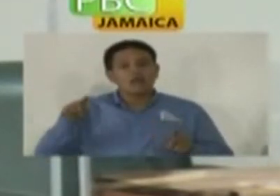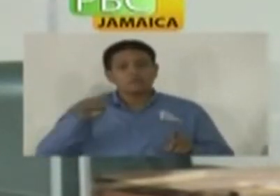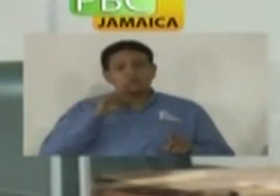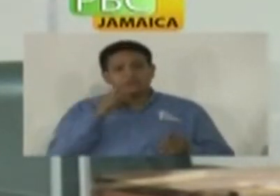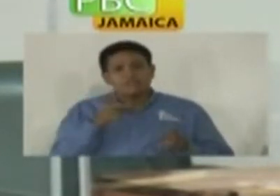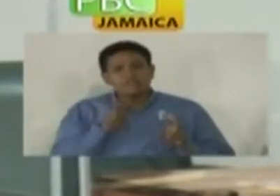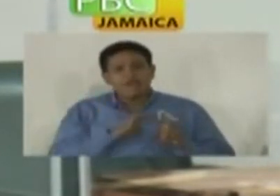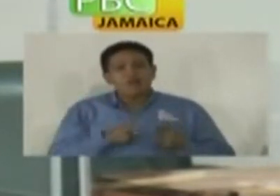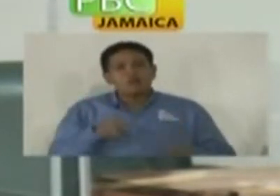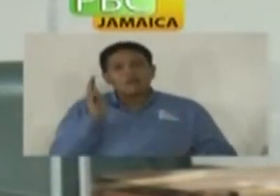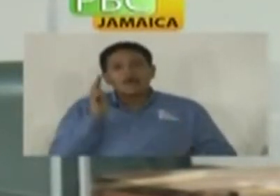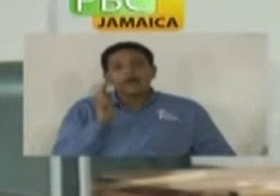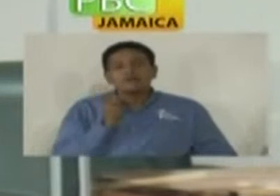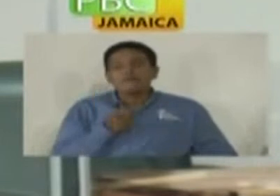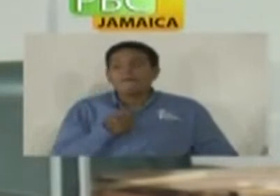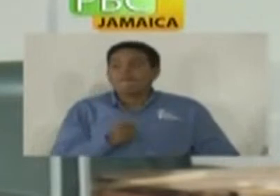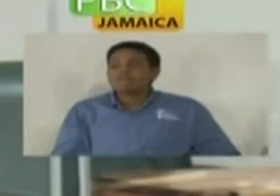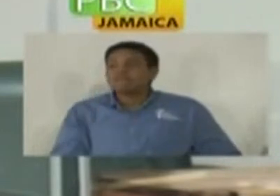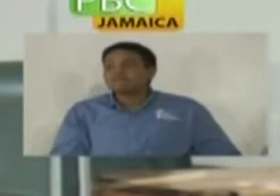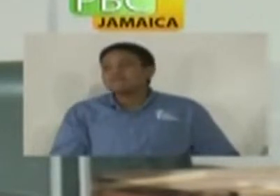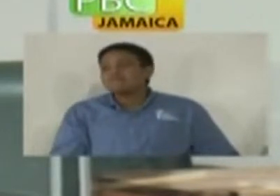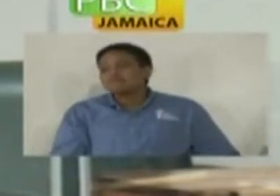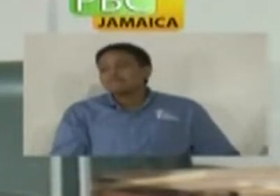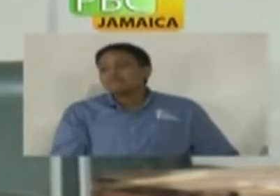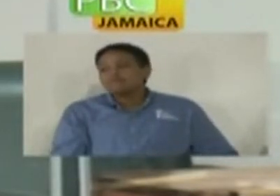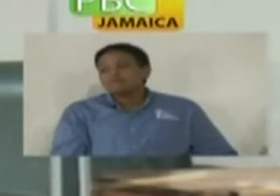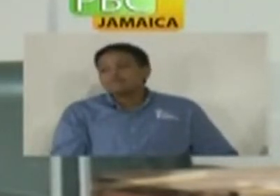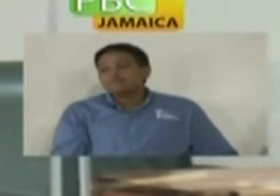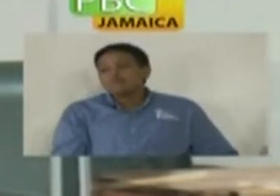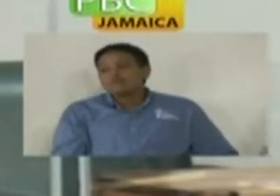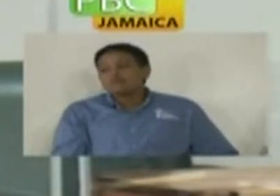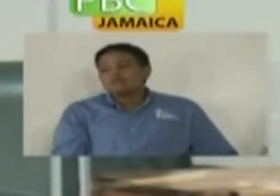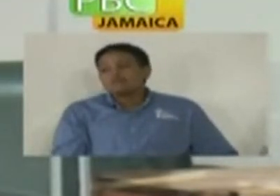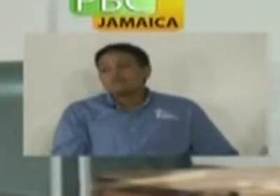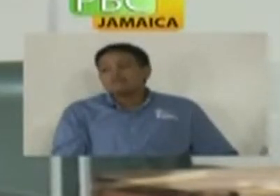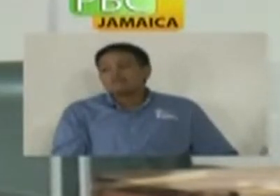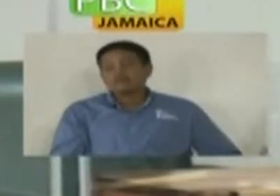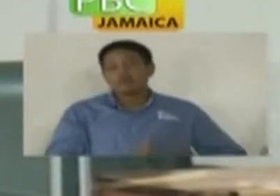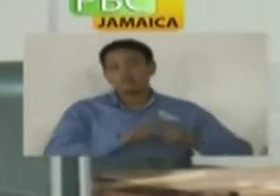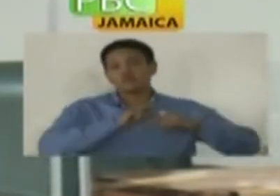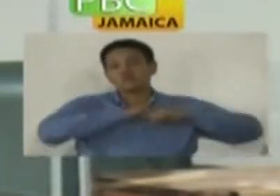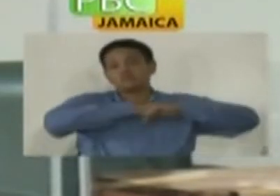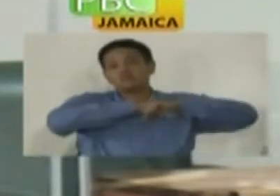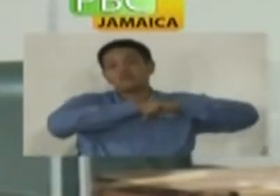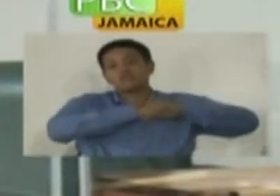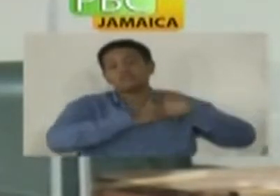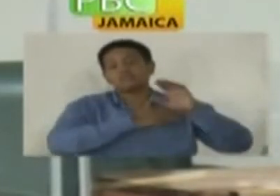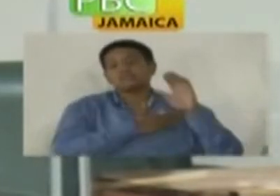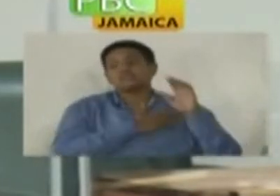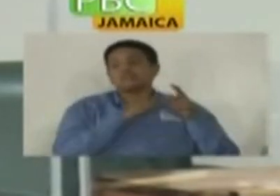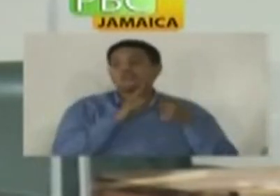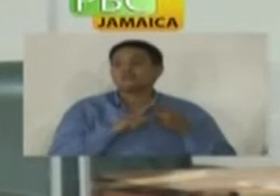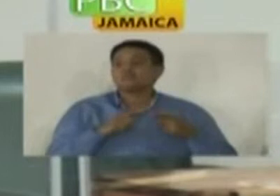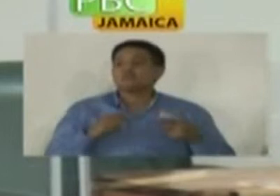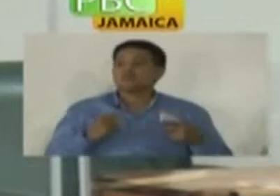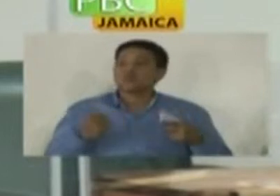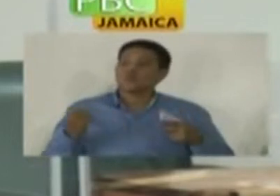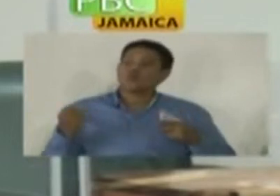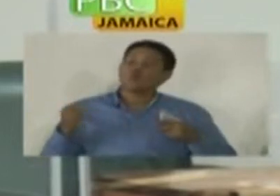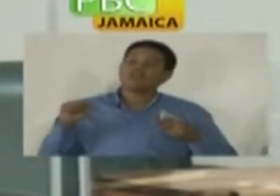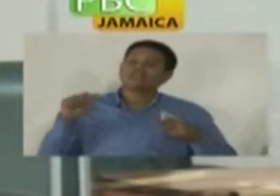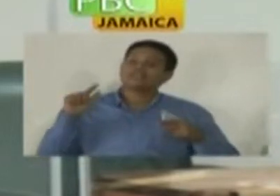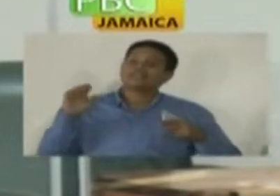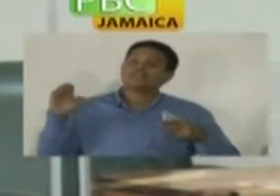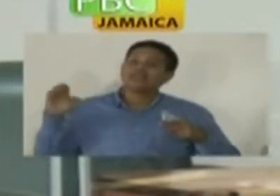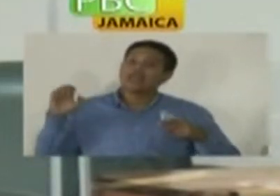valuable, Mr. President, and protects the citizen and hold the scales of